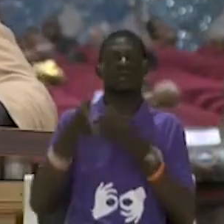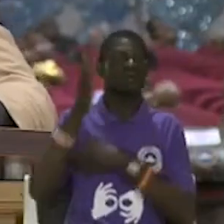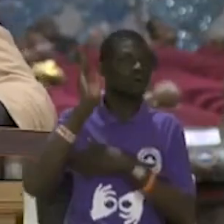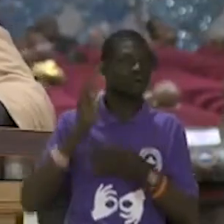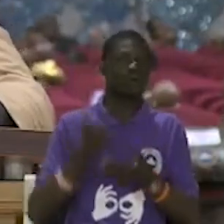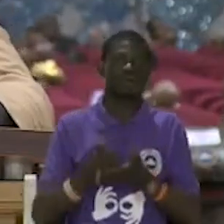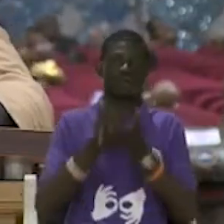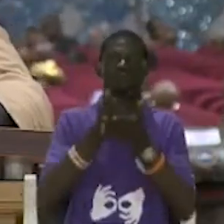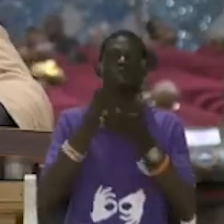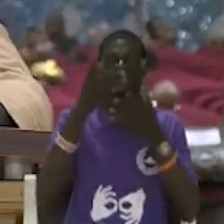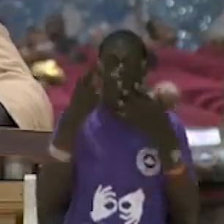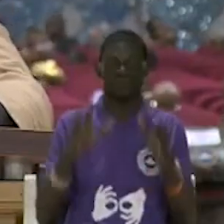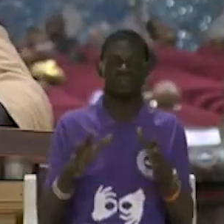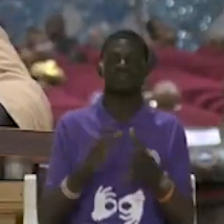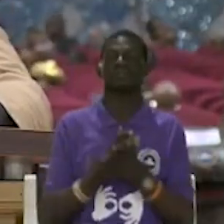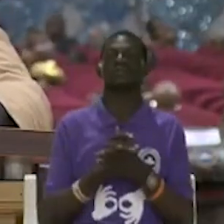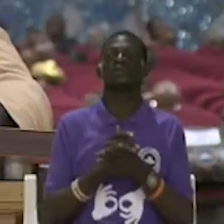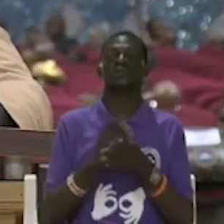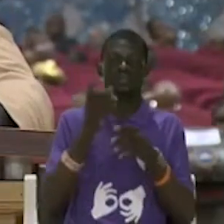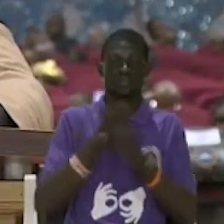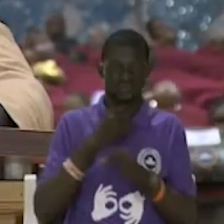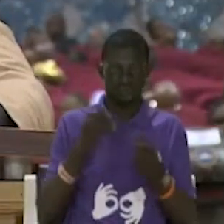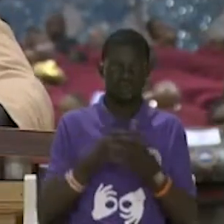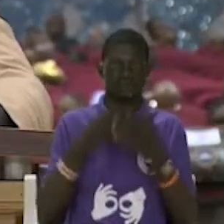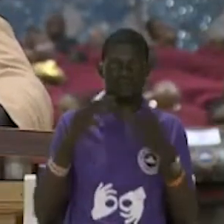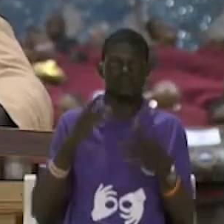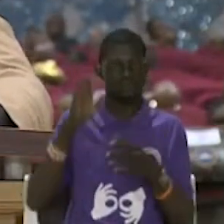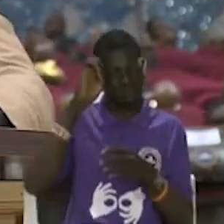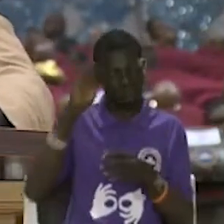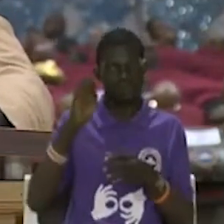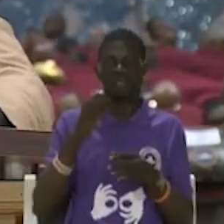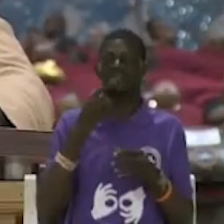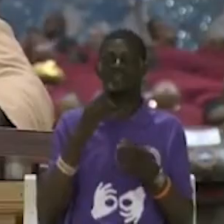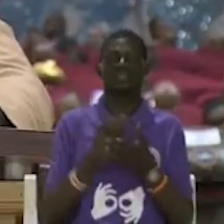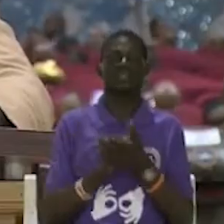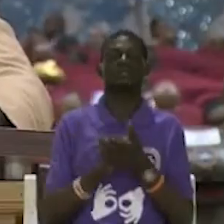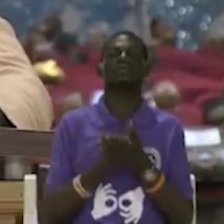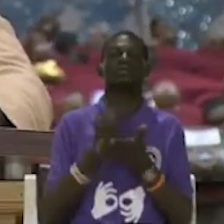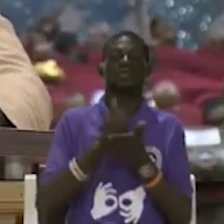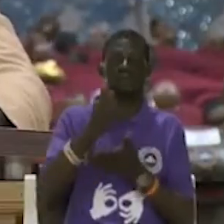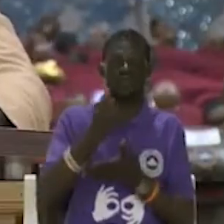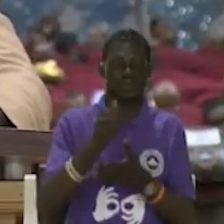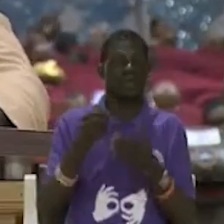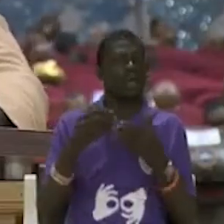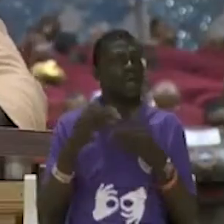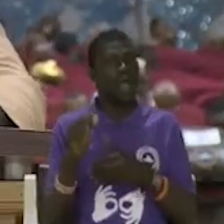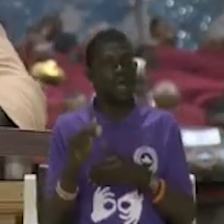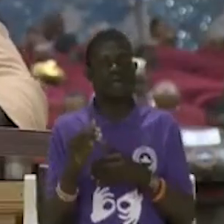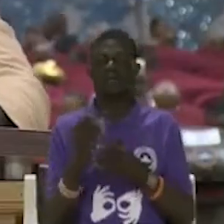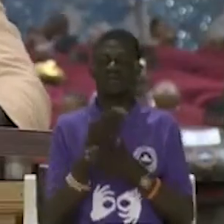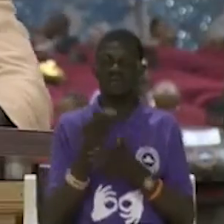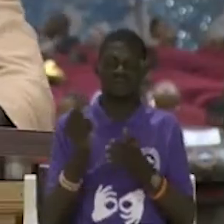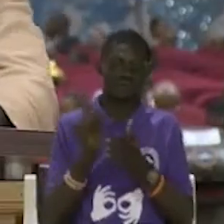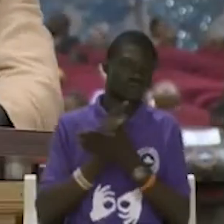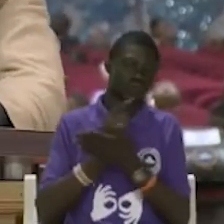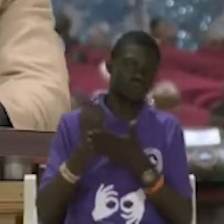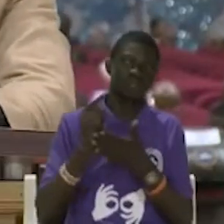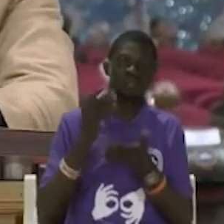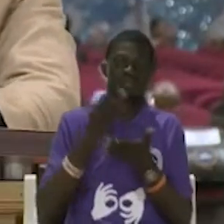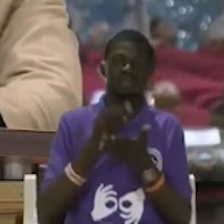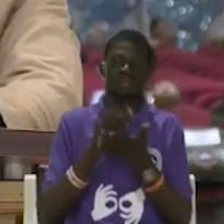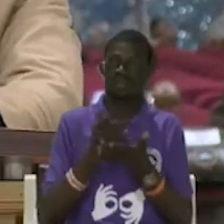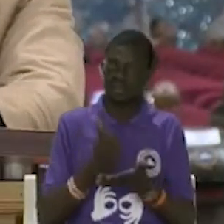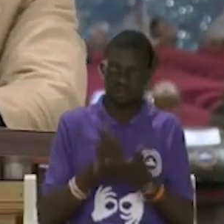have helped you. He claimed it and said amen. His wedding was a few weeks after, and he needed financial